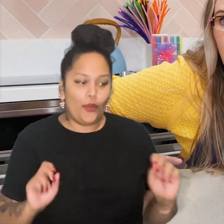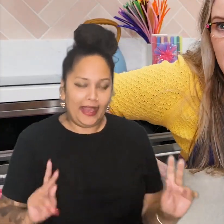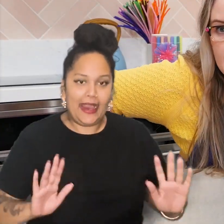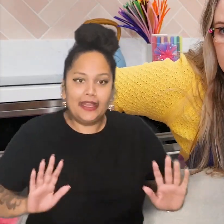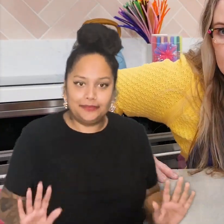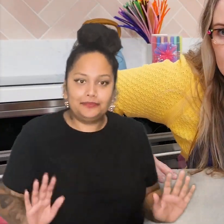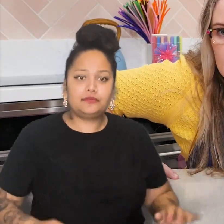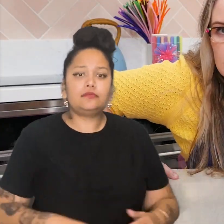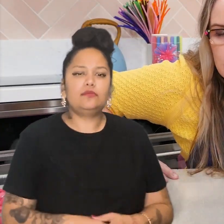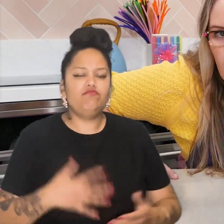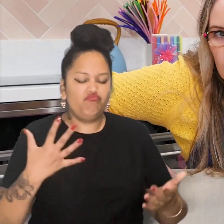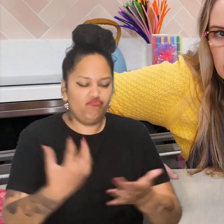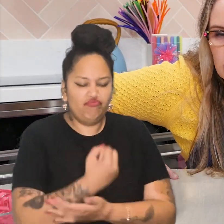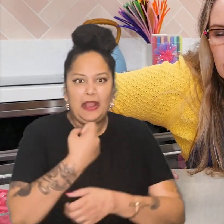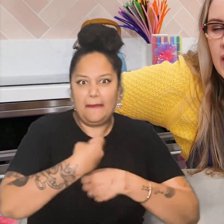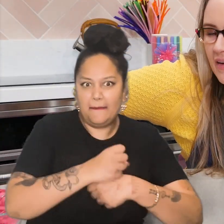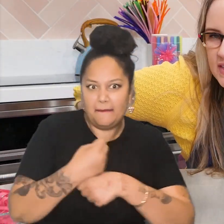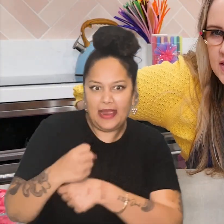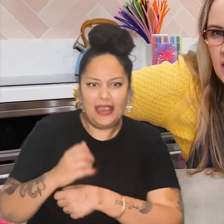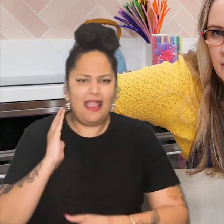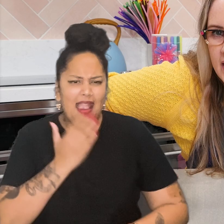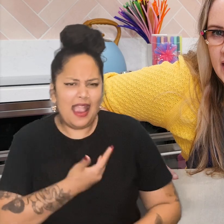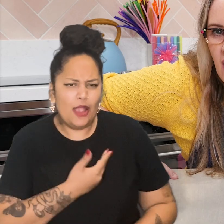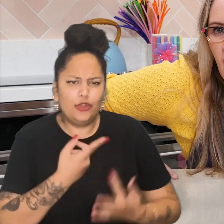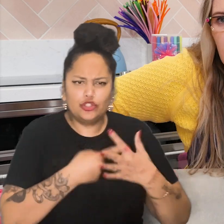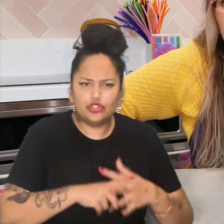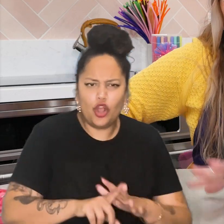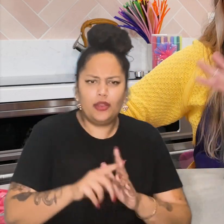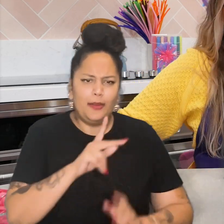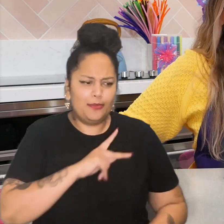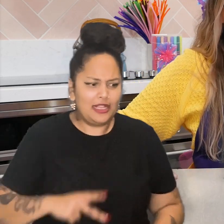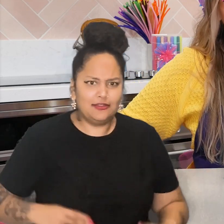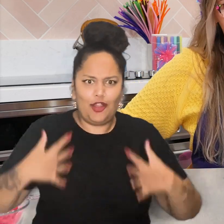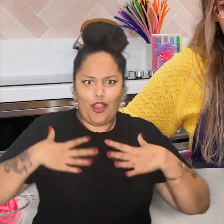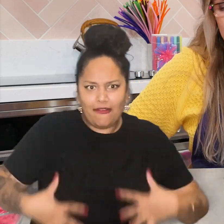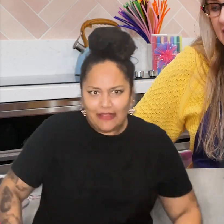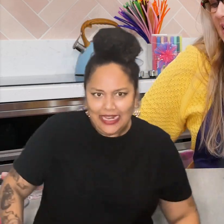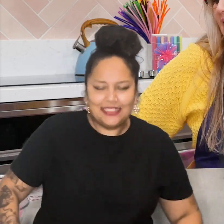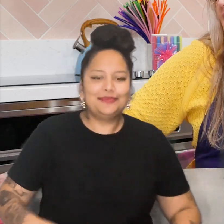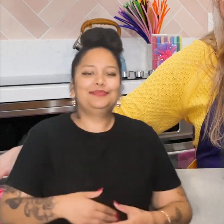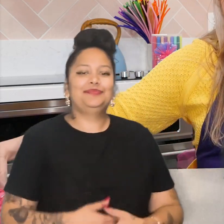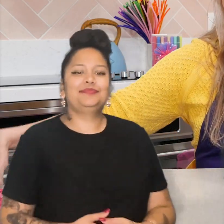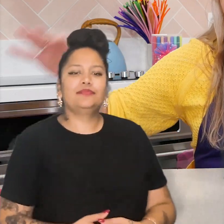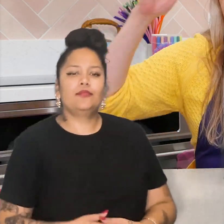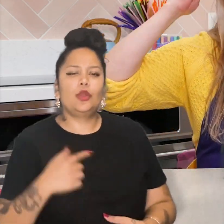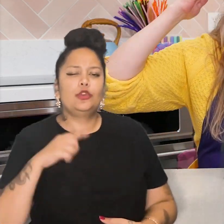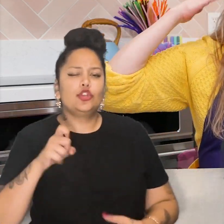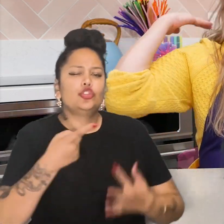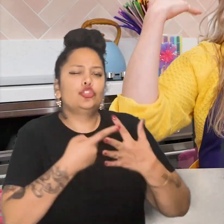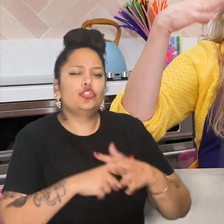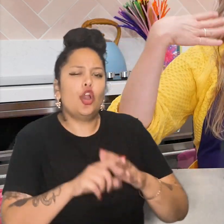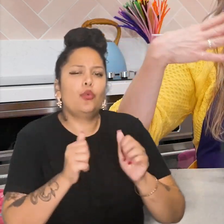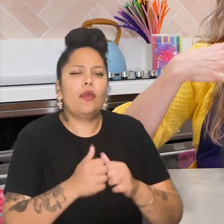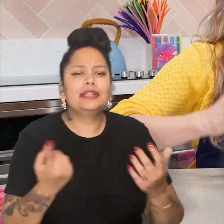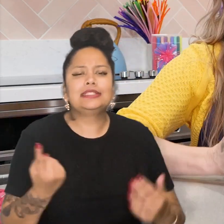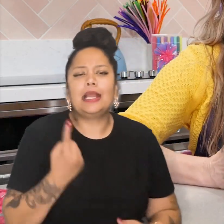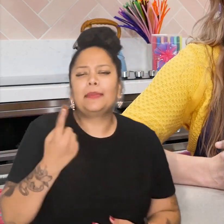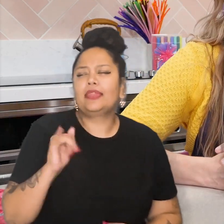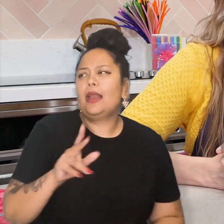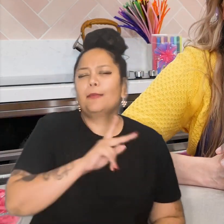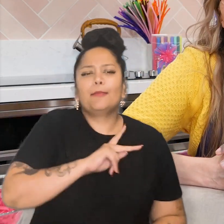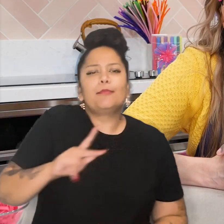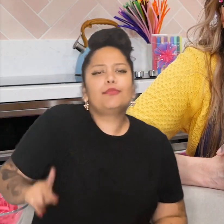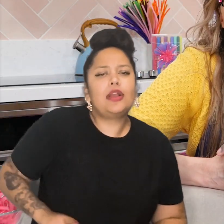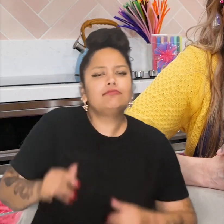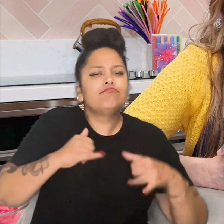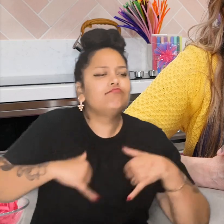on! Okay, so we have to start making our princess outfit. I think we should start with something